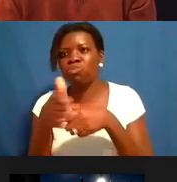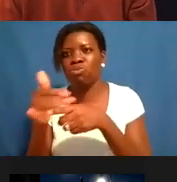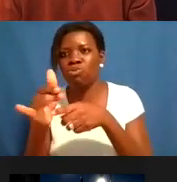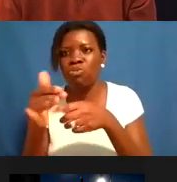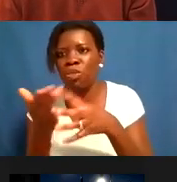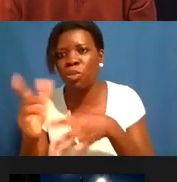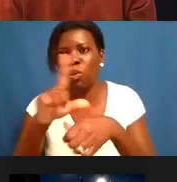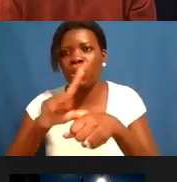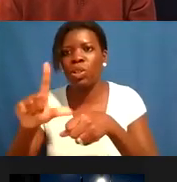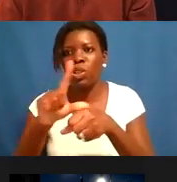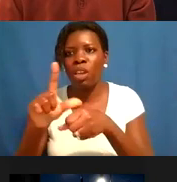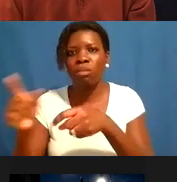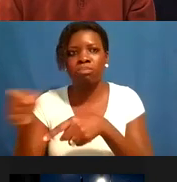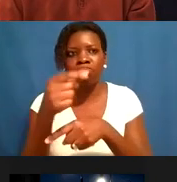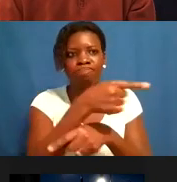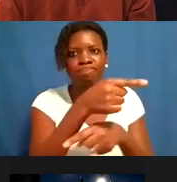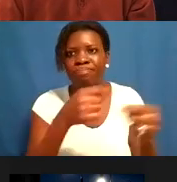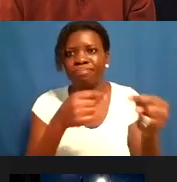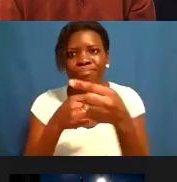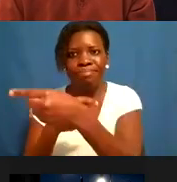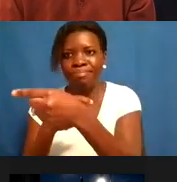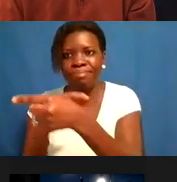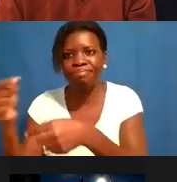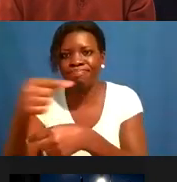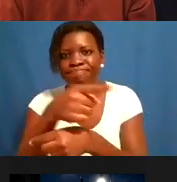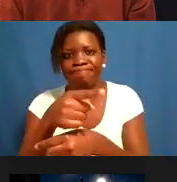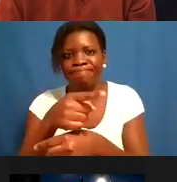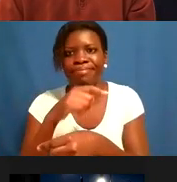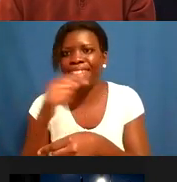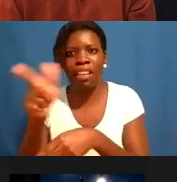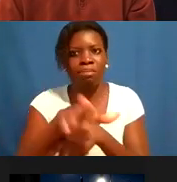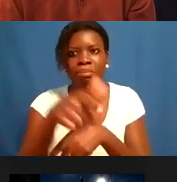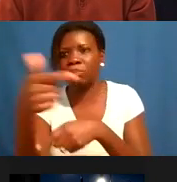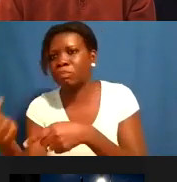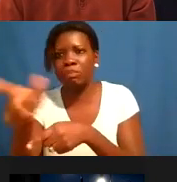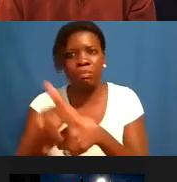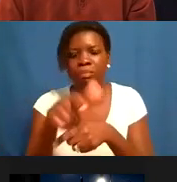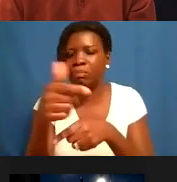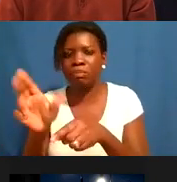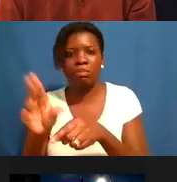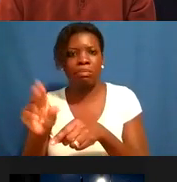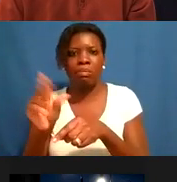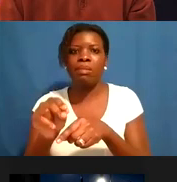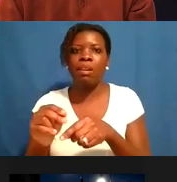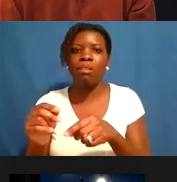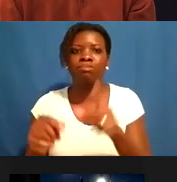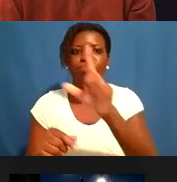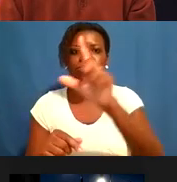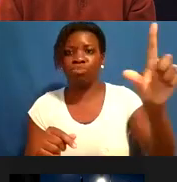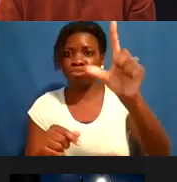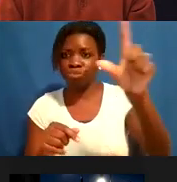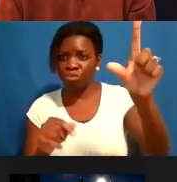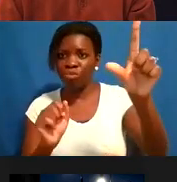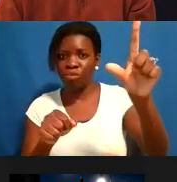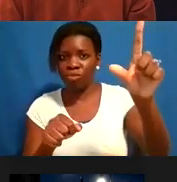go, and not being subject to just tossing and turning. And so that's up on the left-hand slide. But it turns out there's